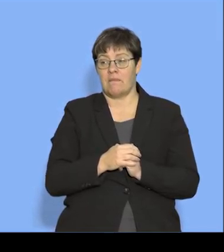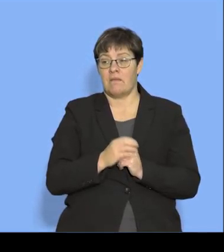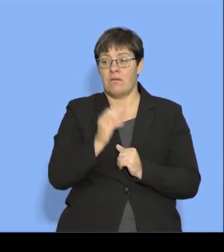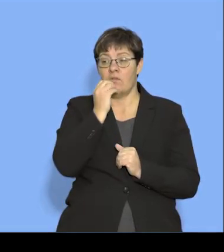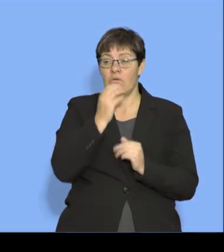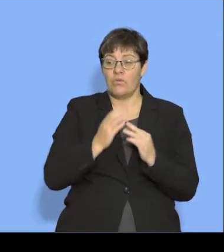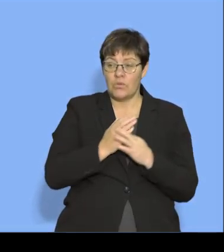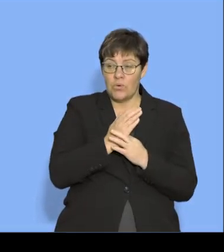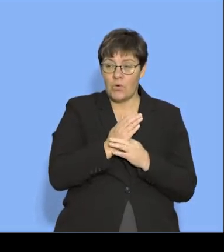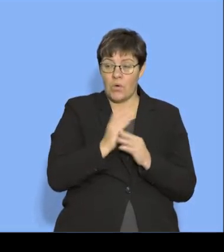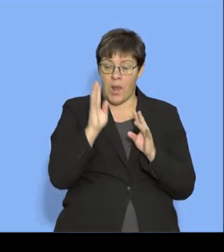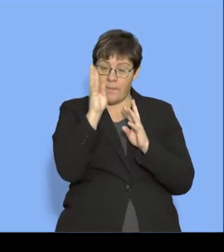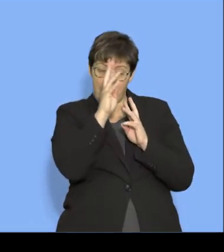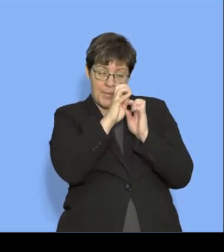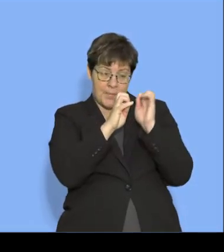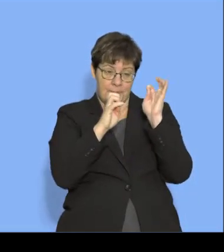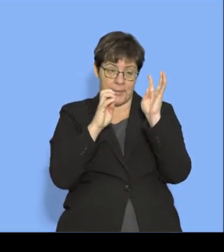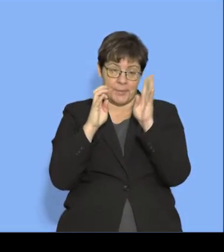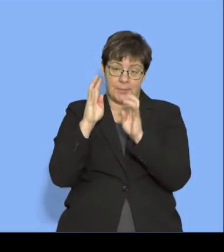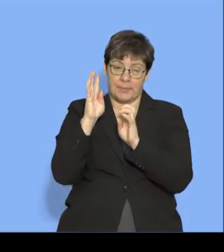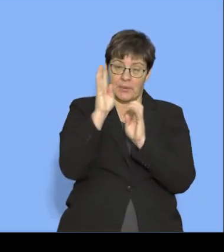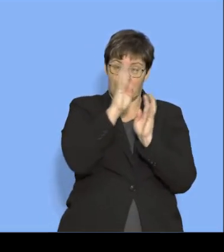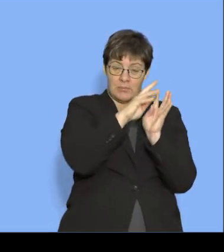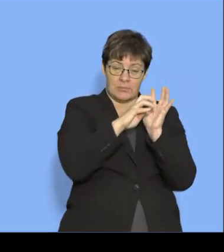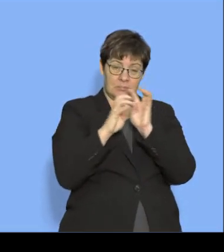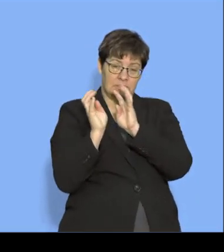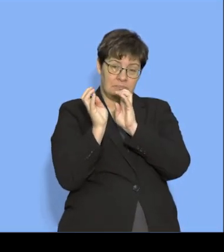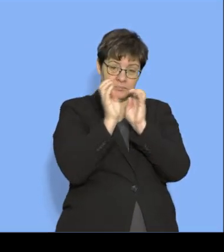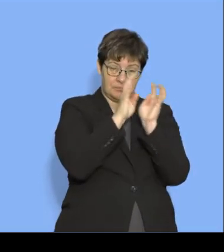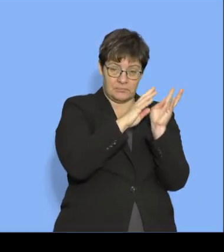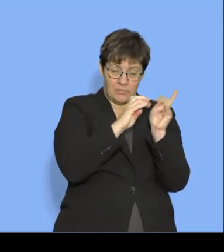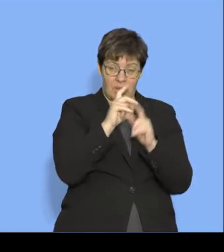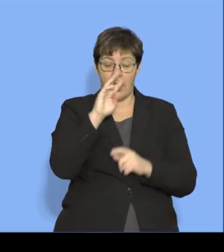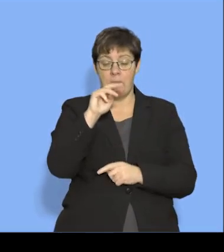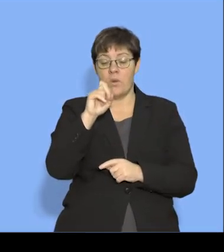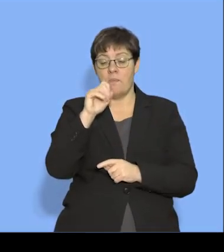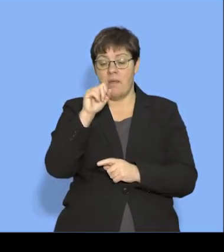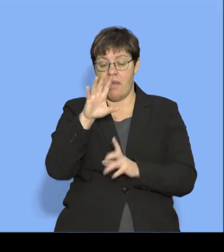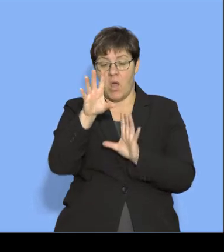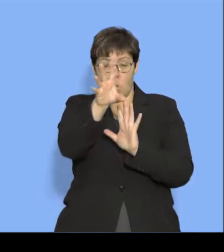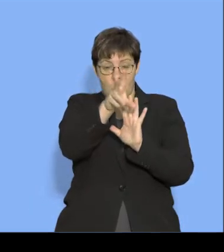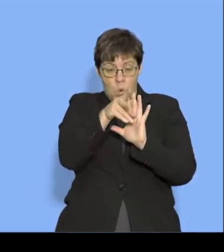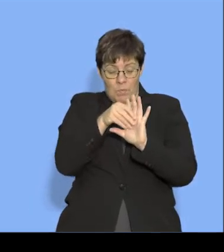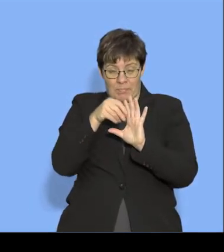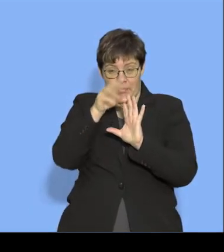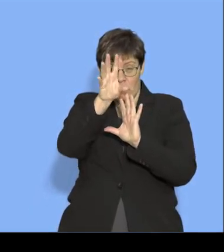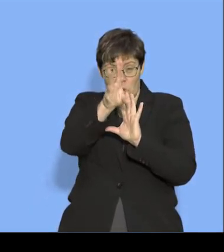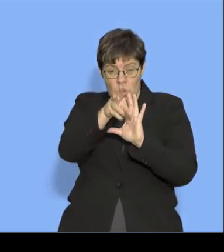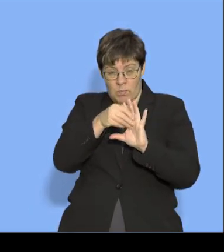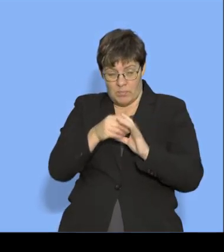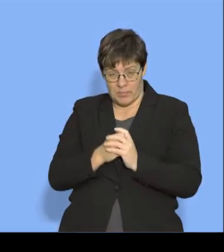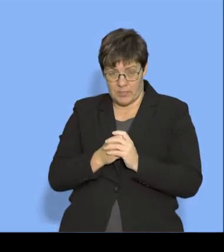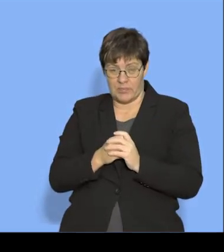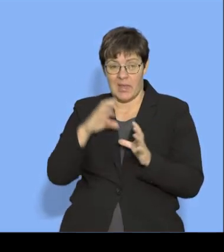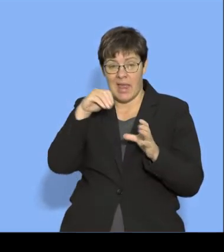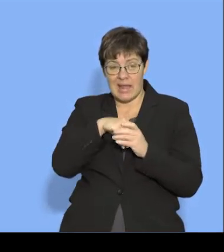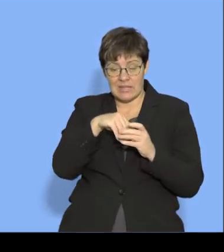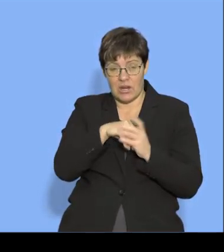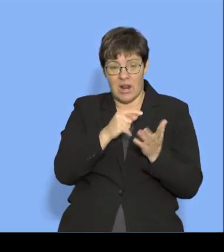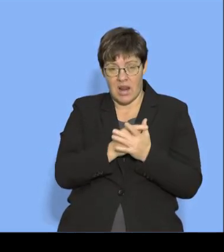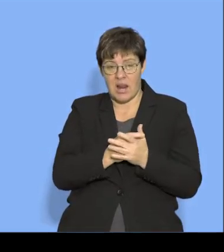digested. It is through these finger-like projections that these monomers are absorbed. You can see that